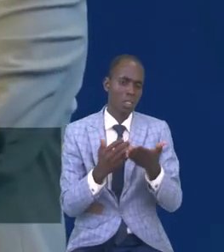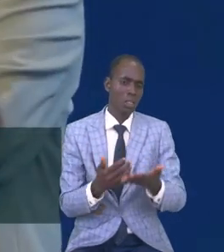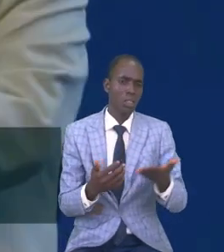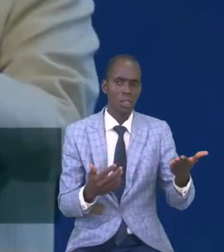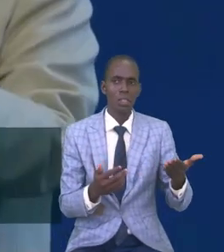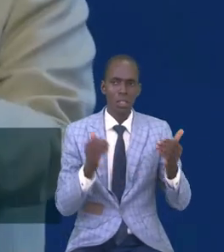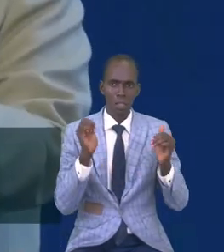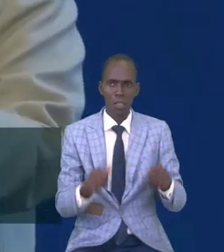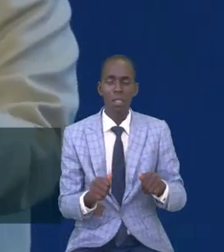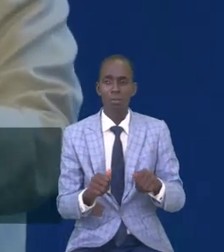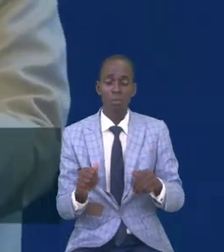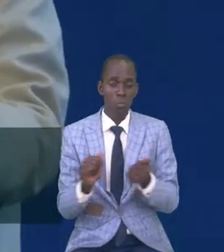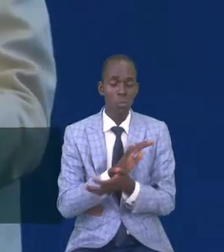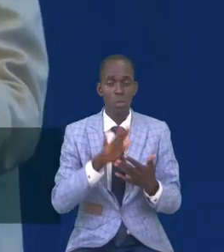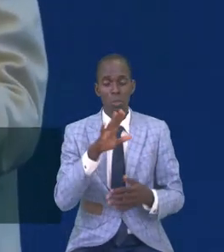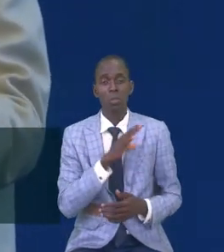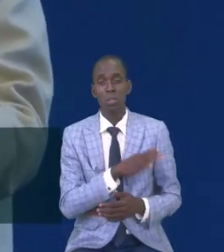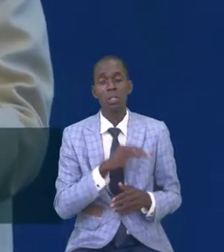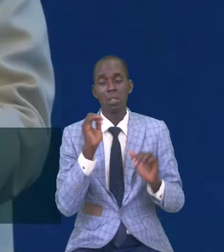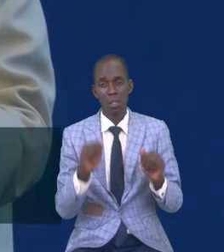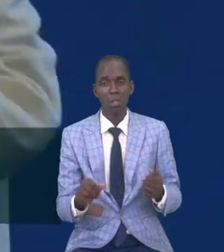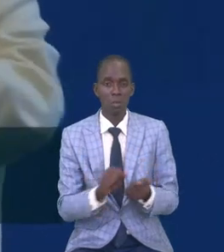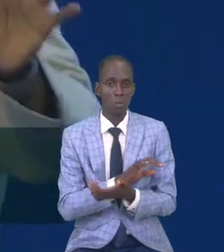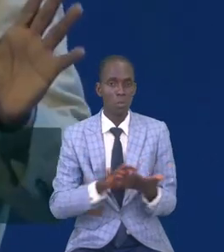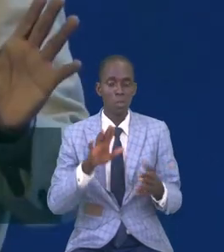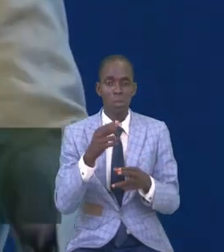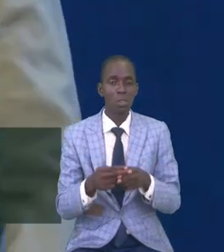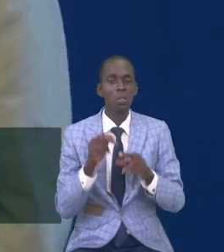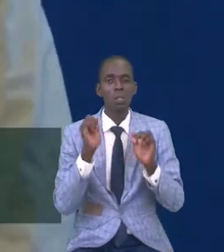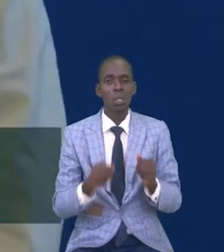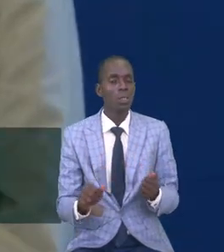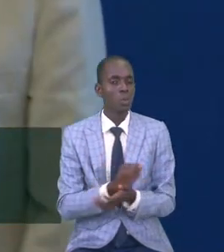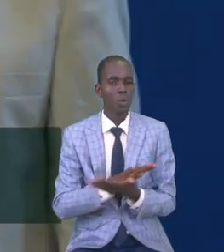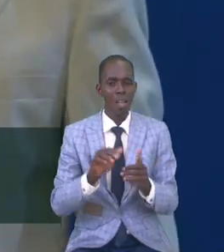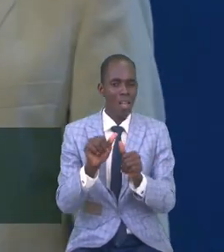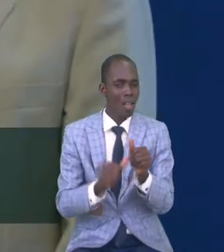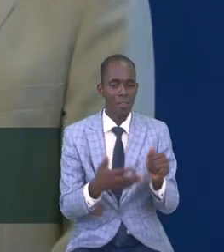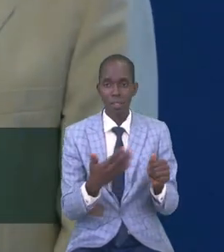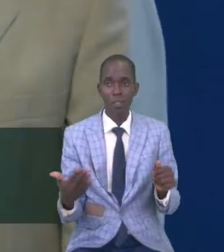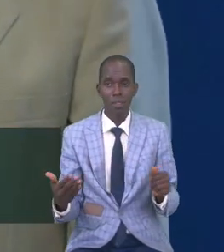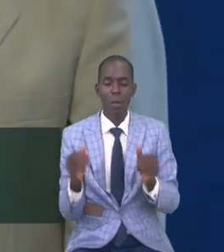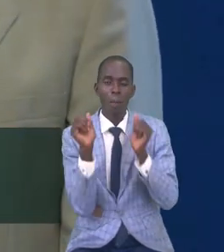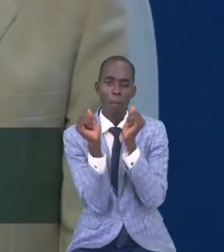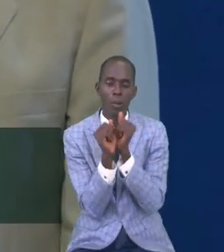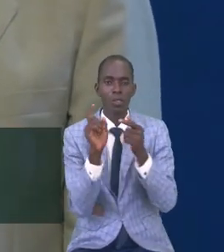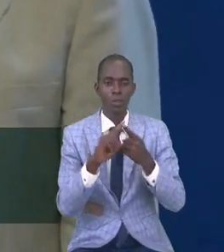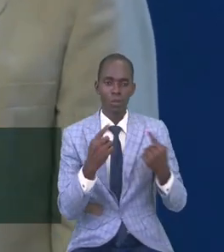can spoil your character, it can spoil your name, it can spoil everything. Bondage to